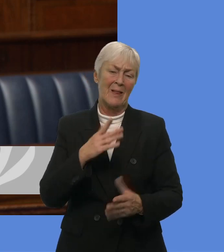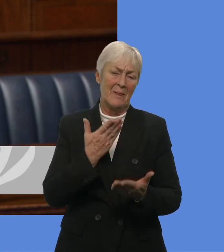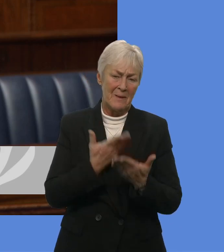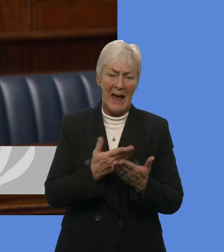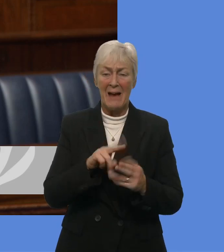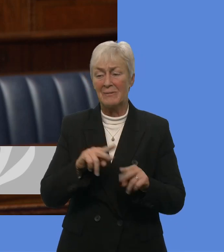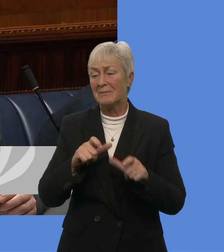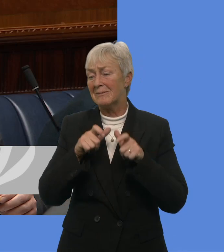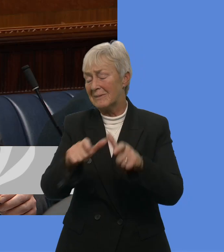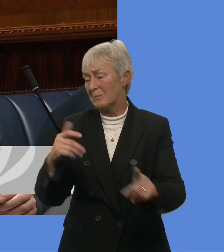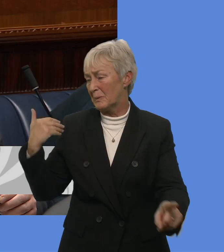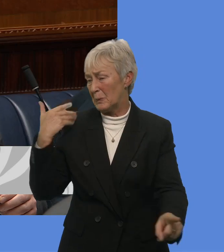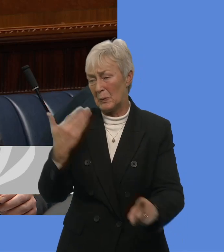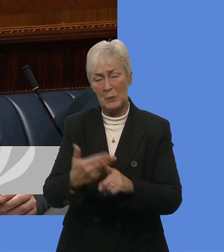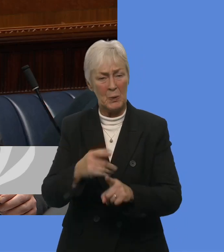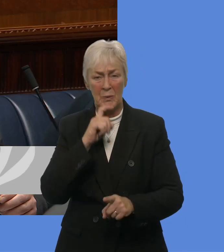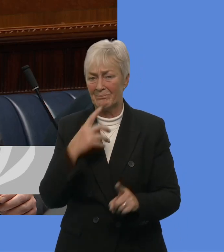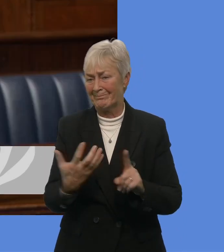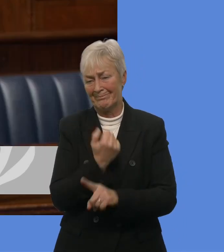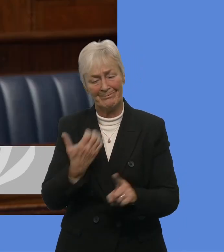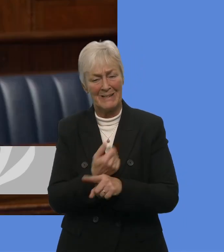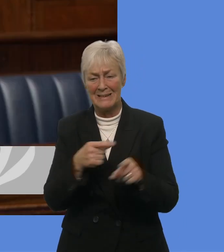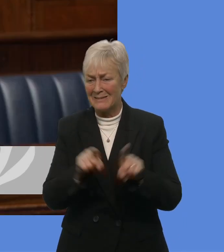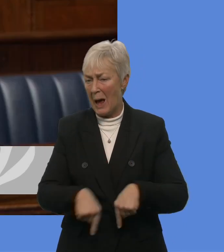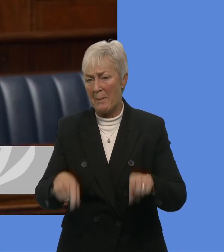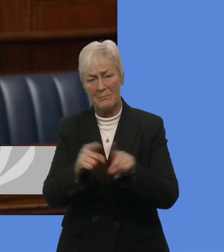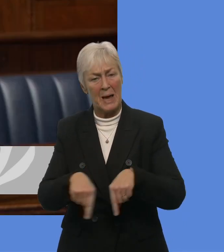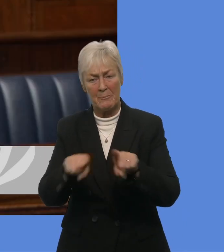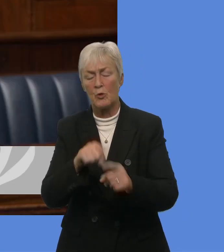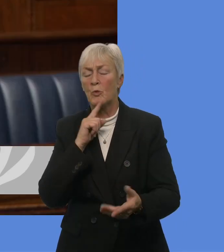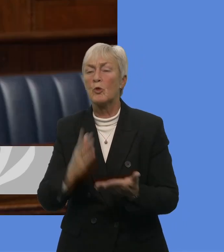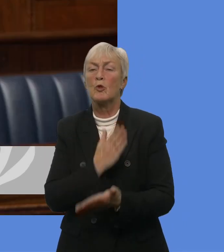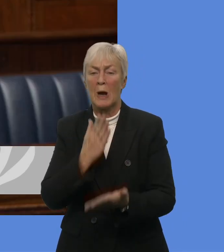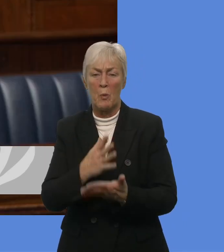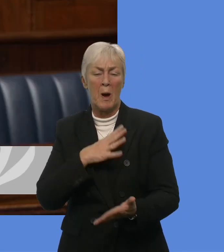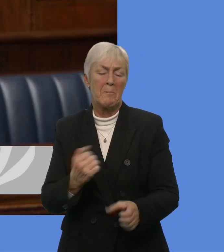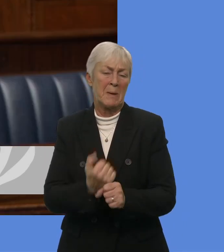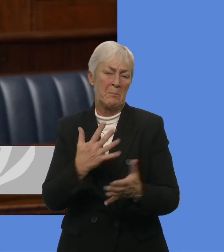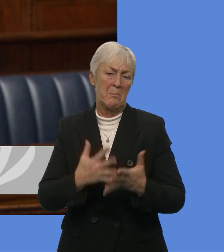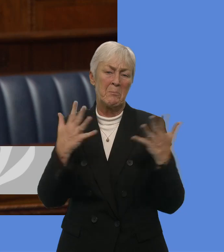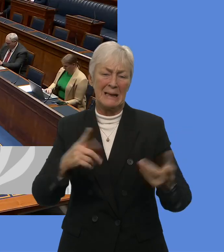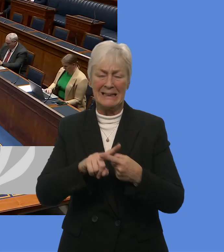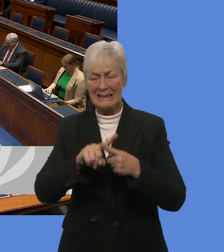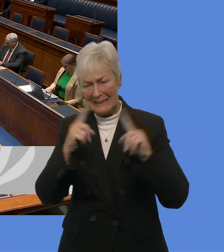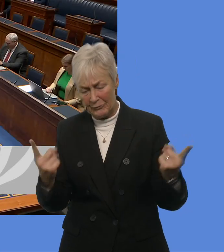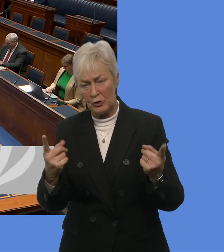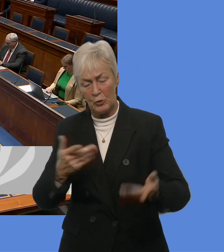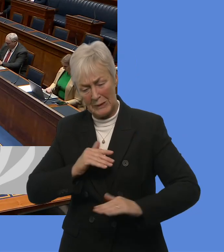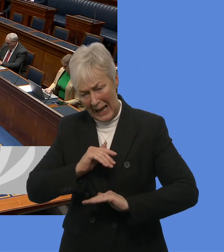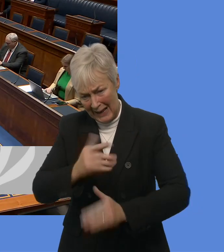we've always done, we will just keep getting the results that we've always got. And we do want to genuinely make that real difference in terms of delivery. Mr.